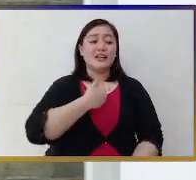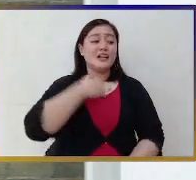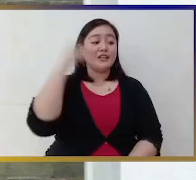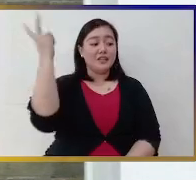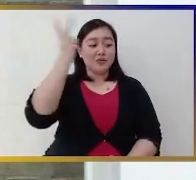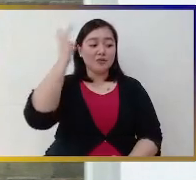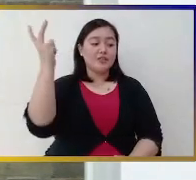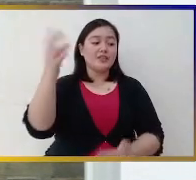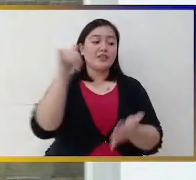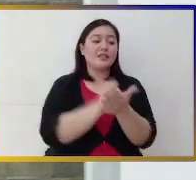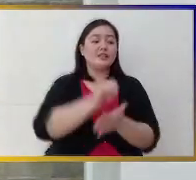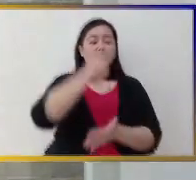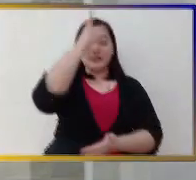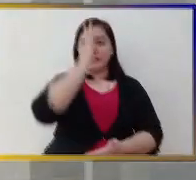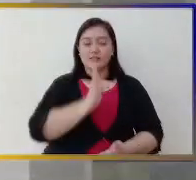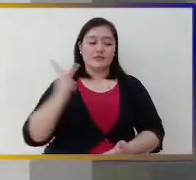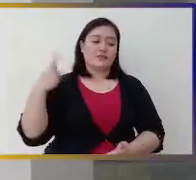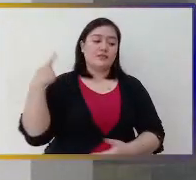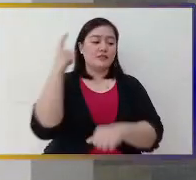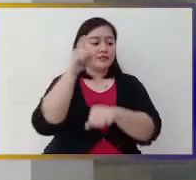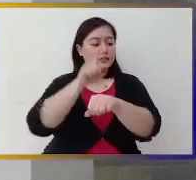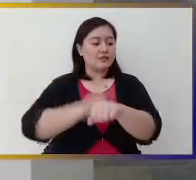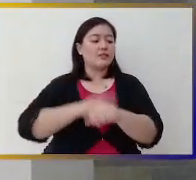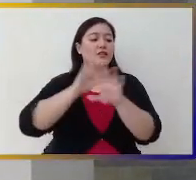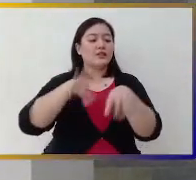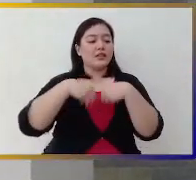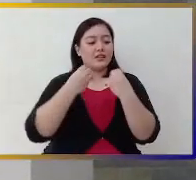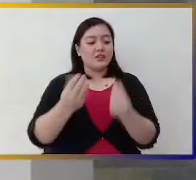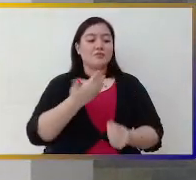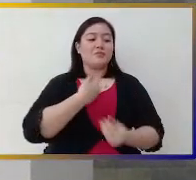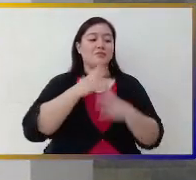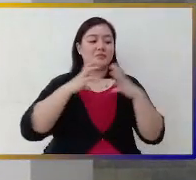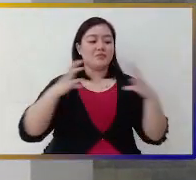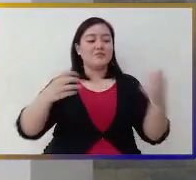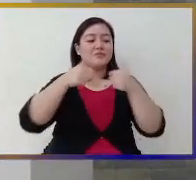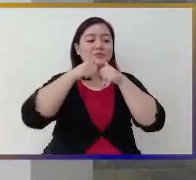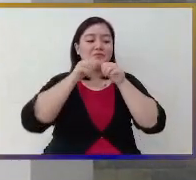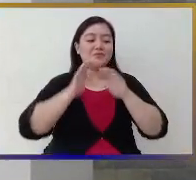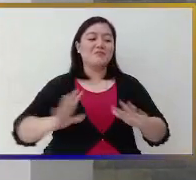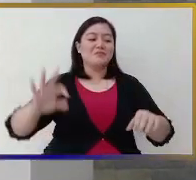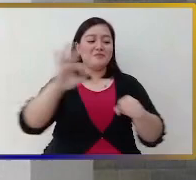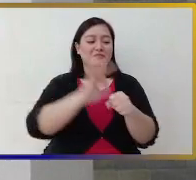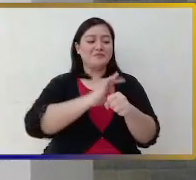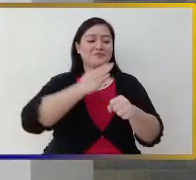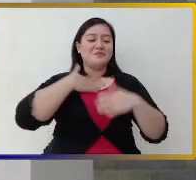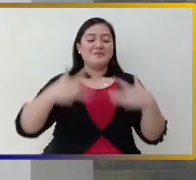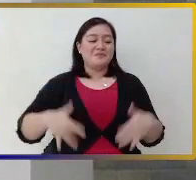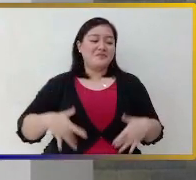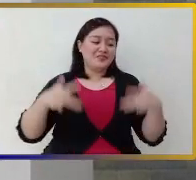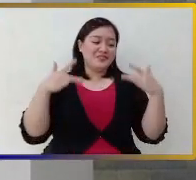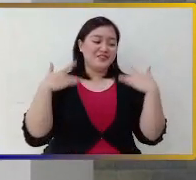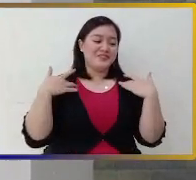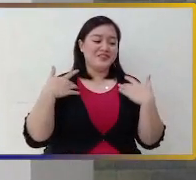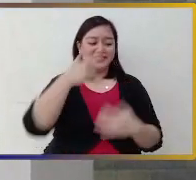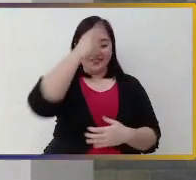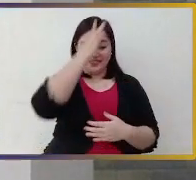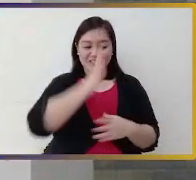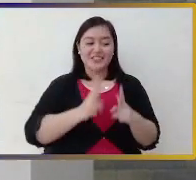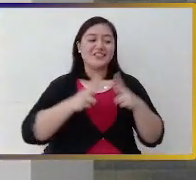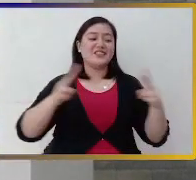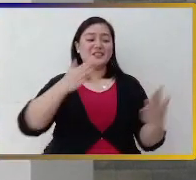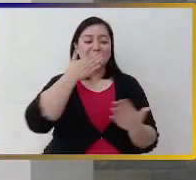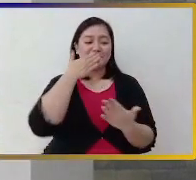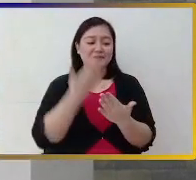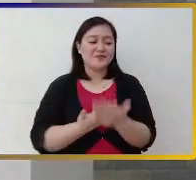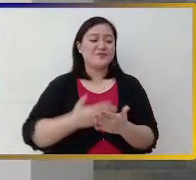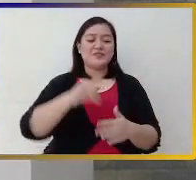And I am amazed that he take the time to give me such blessings that fill up my life. God